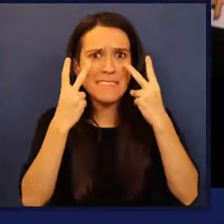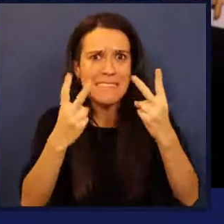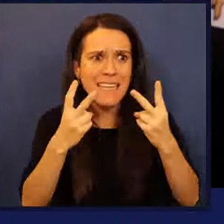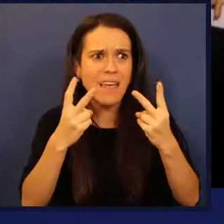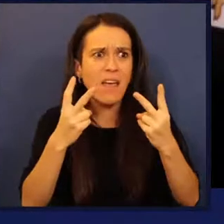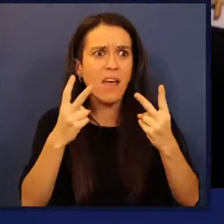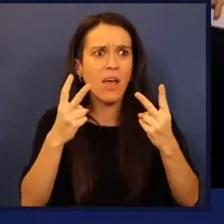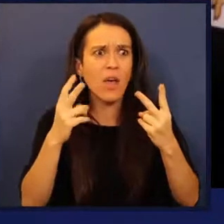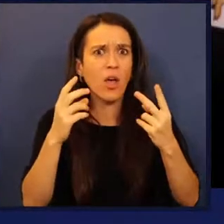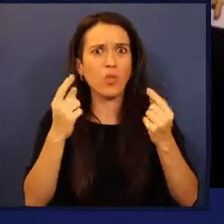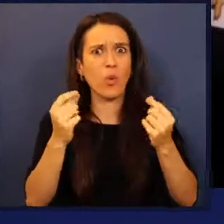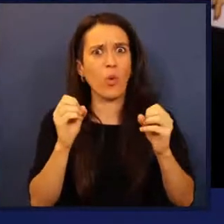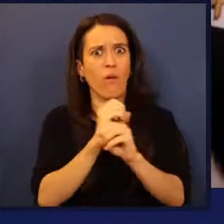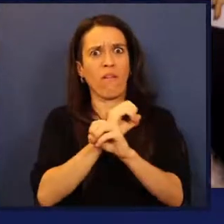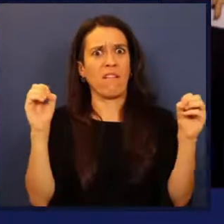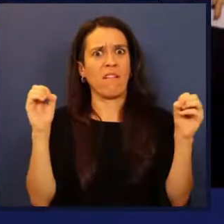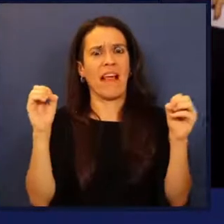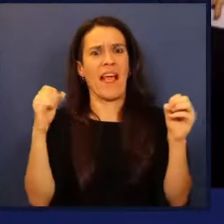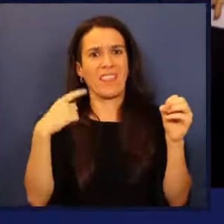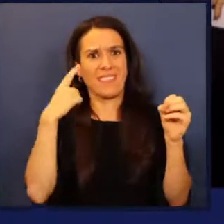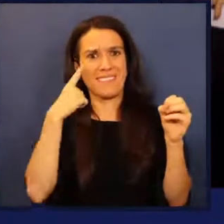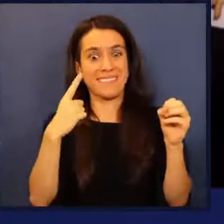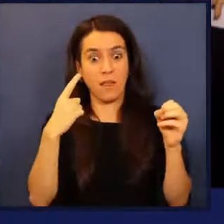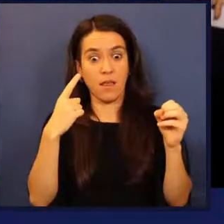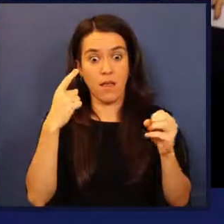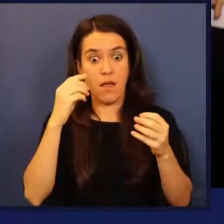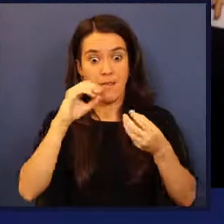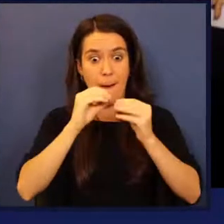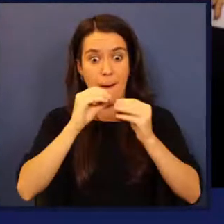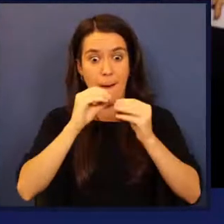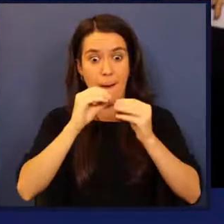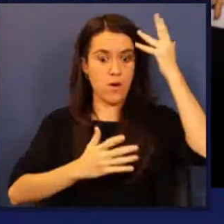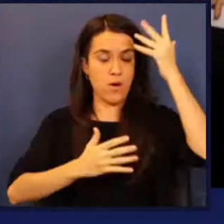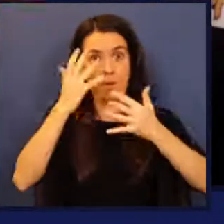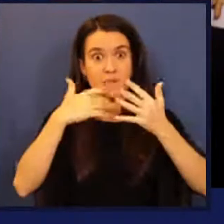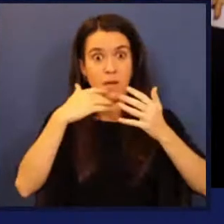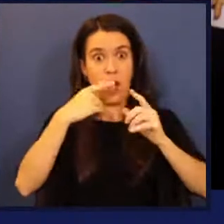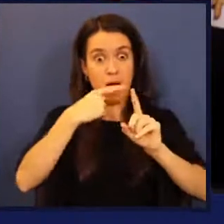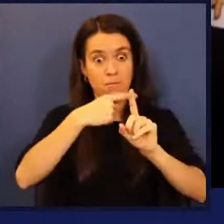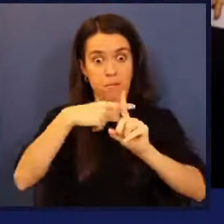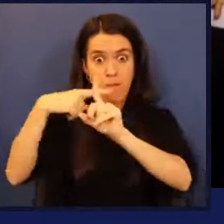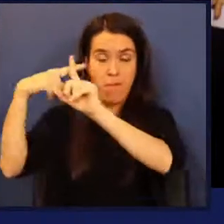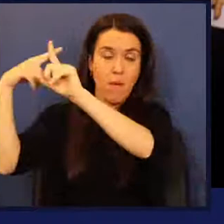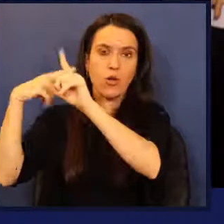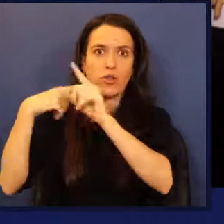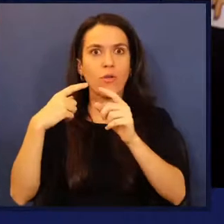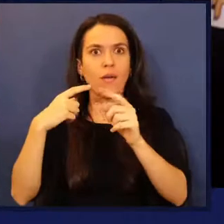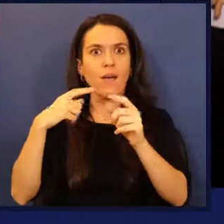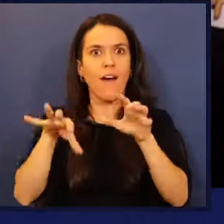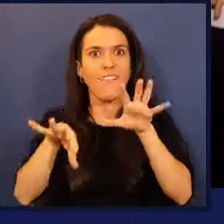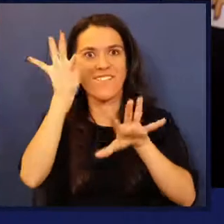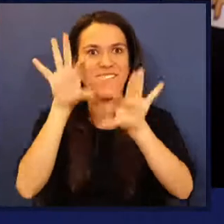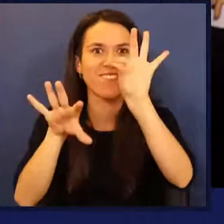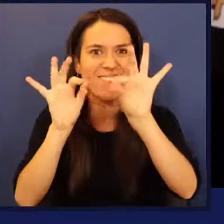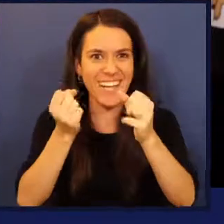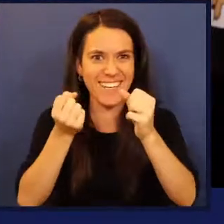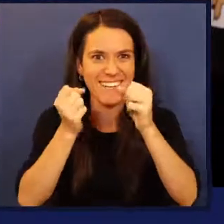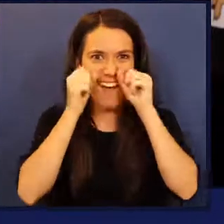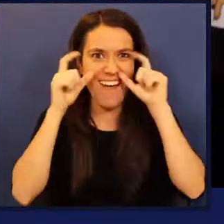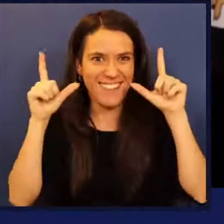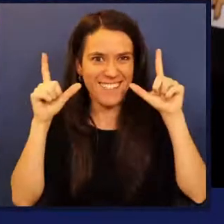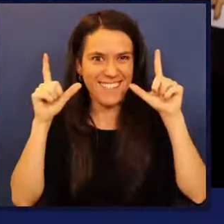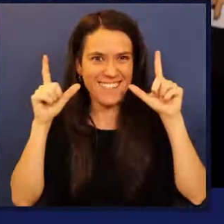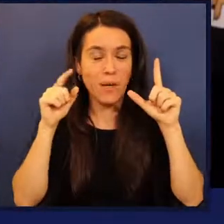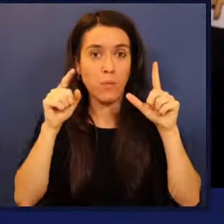other than learning numbers to multiply the input by to get the answers out, right? And it's a lot of numbers and a lot of functions, but it's still